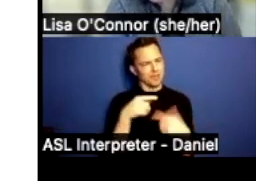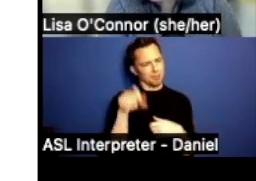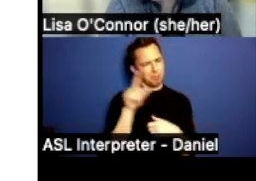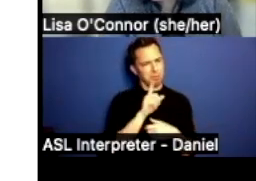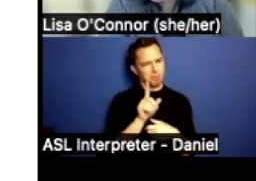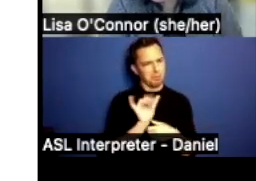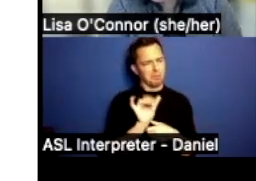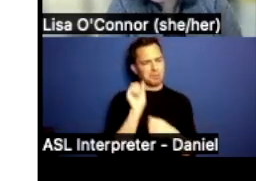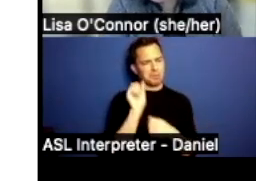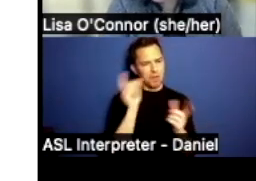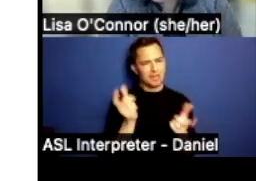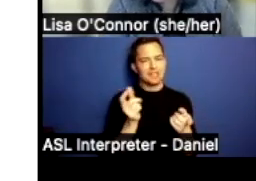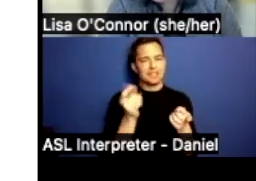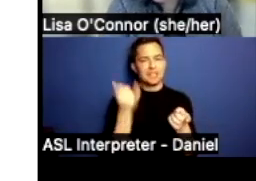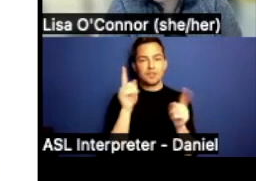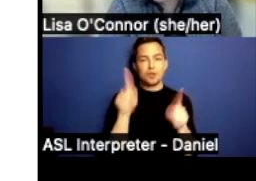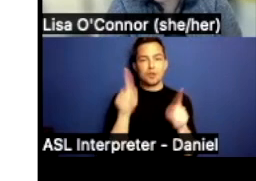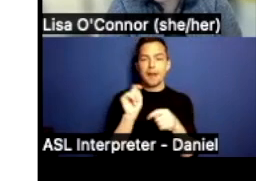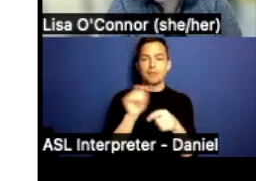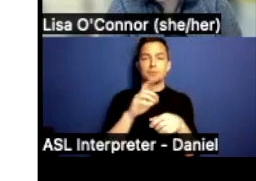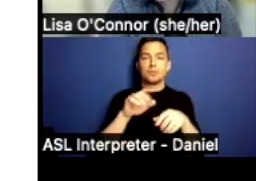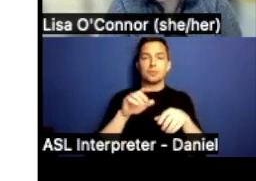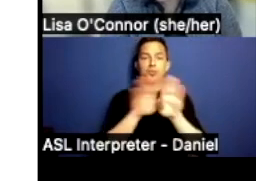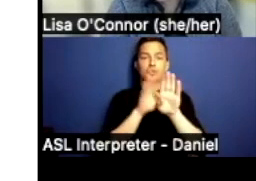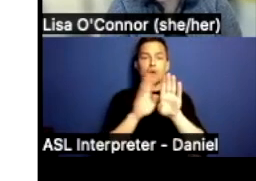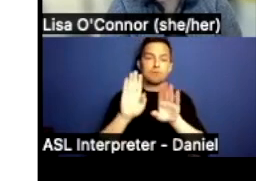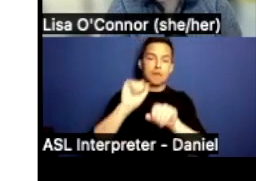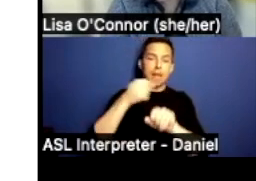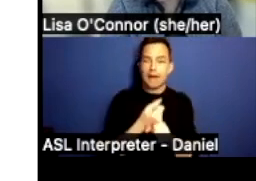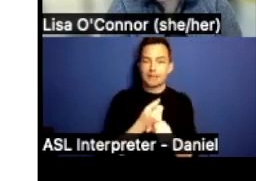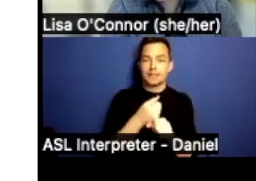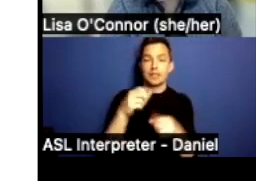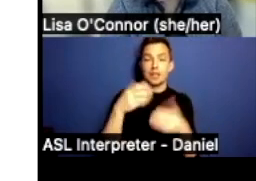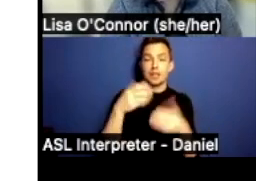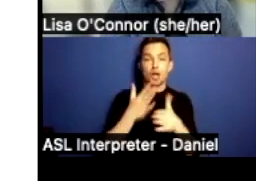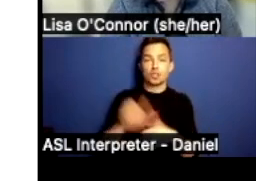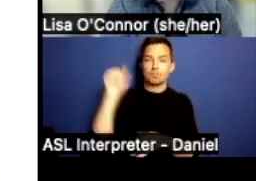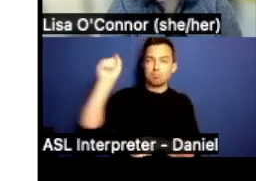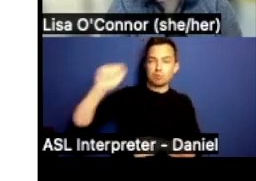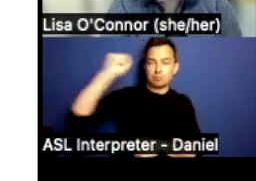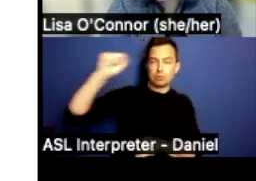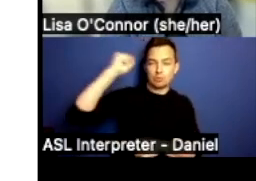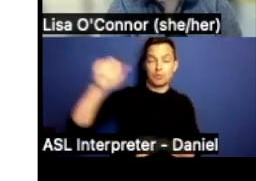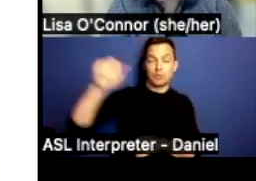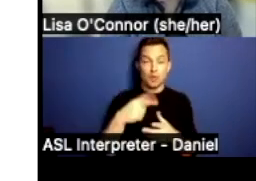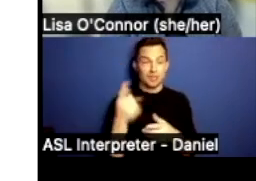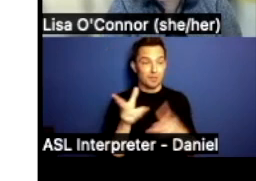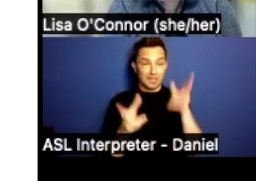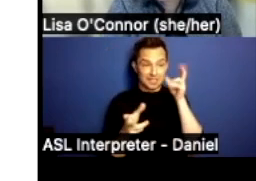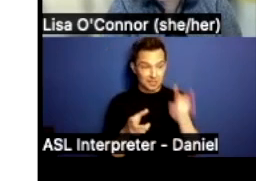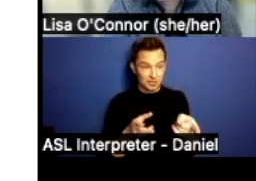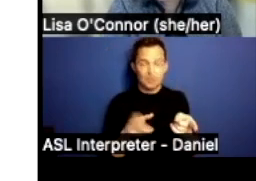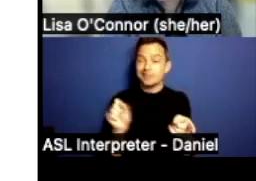Even when you were in the bathroom with the door locked and your partner banging on the door, you want a listening ear? Really?